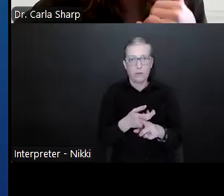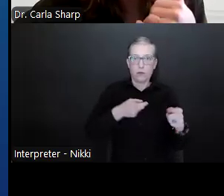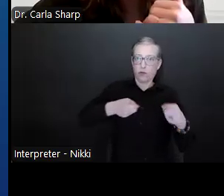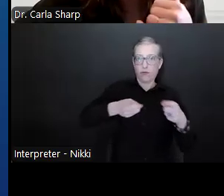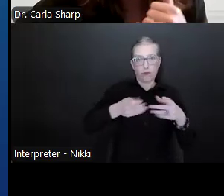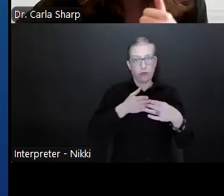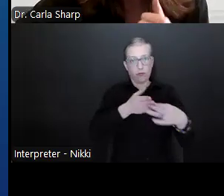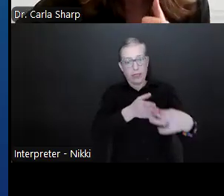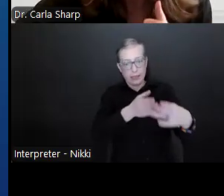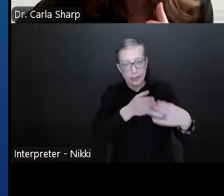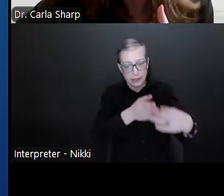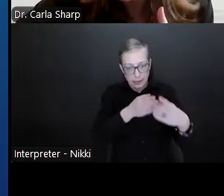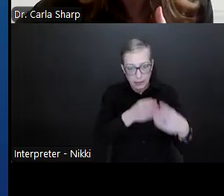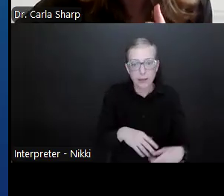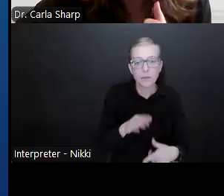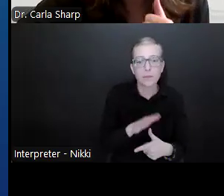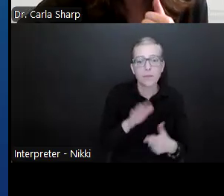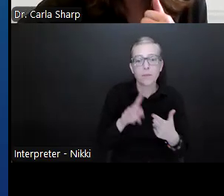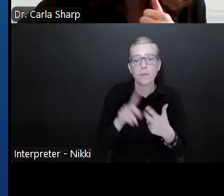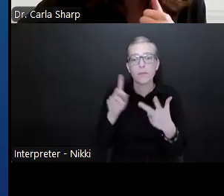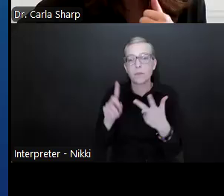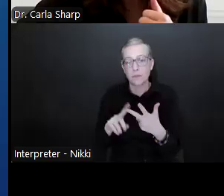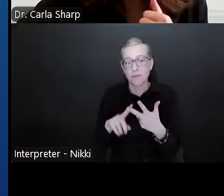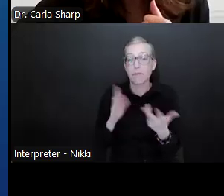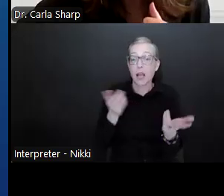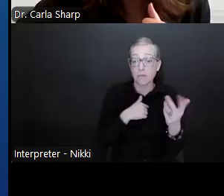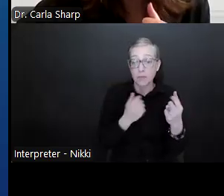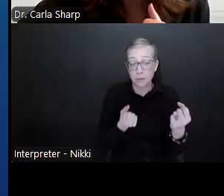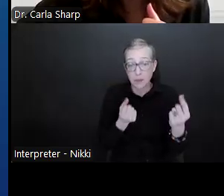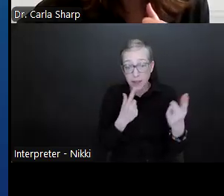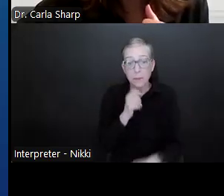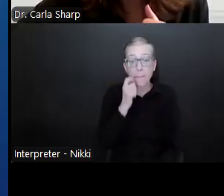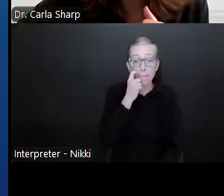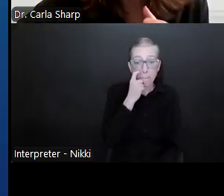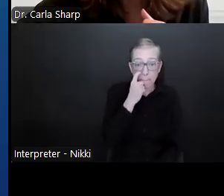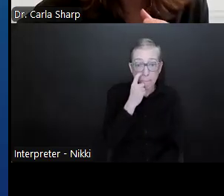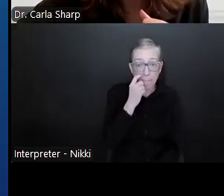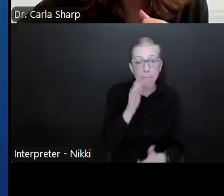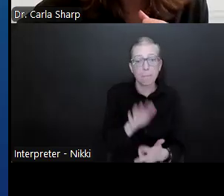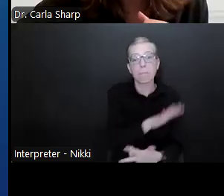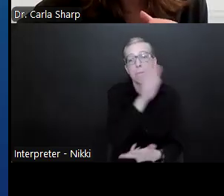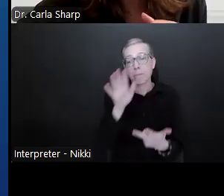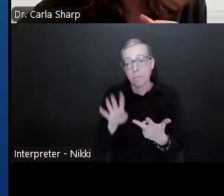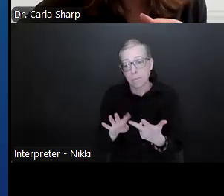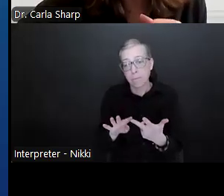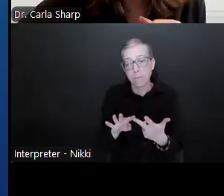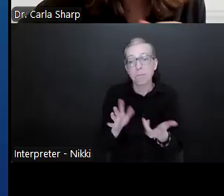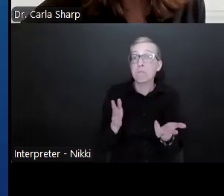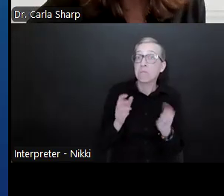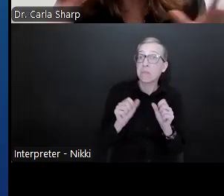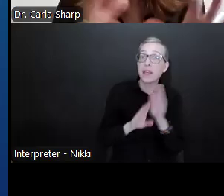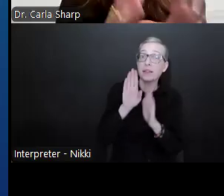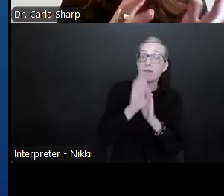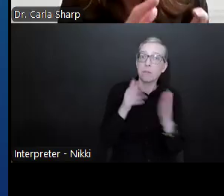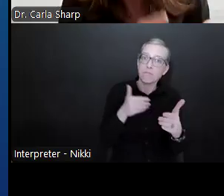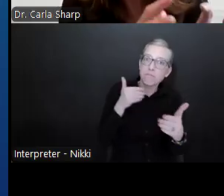self and others, can see the perspective of other people, and then as a result can have strong relationships.